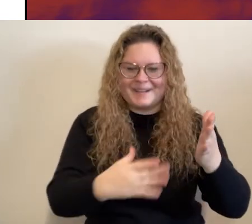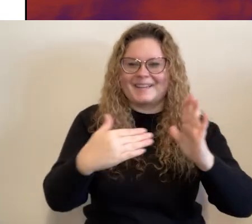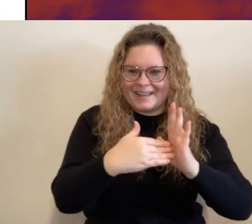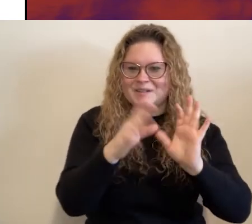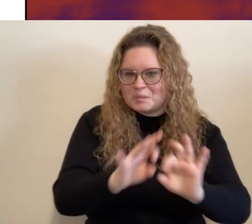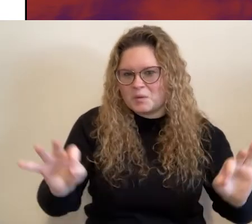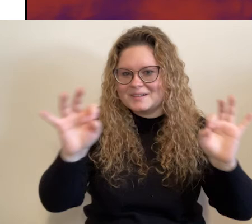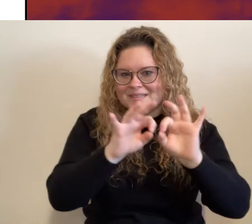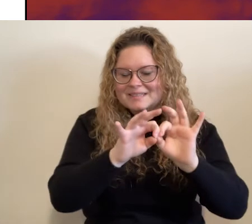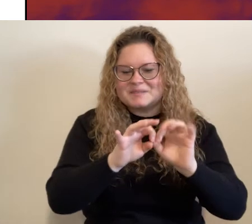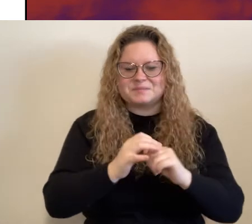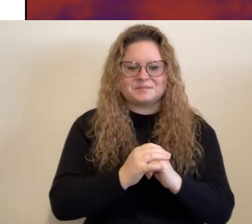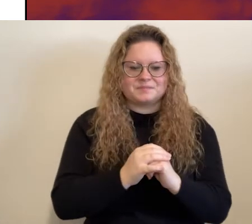this.